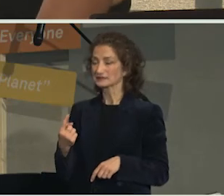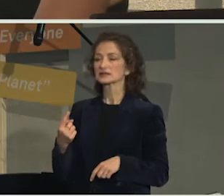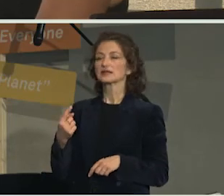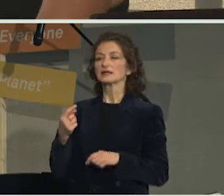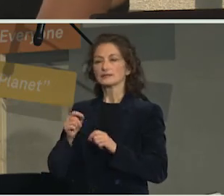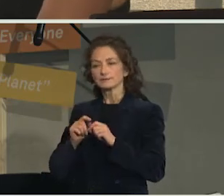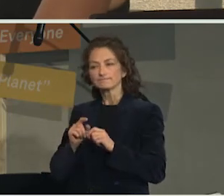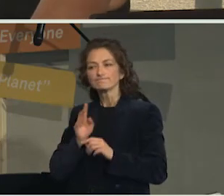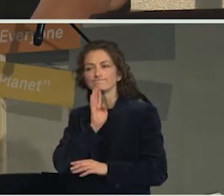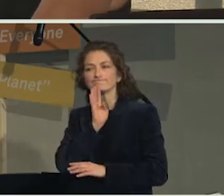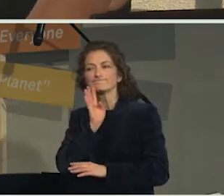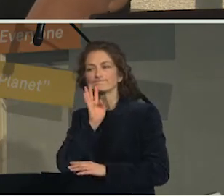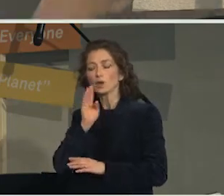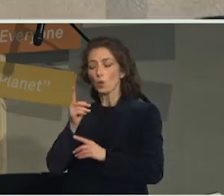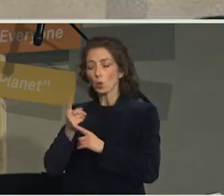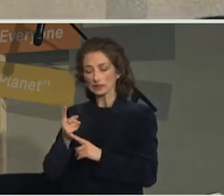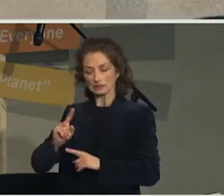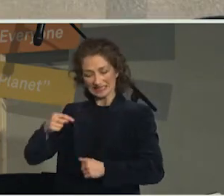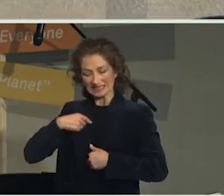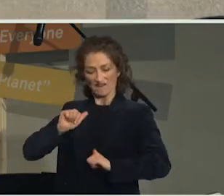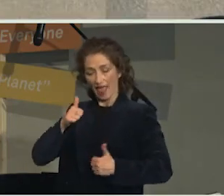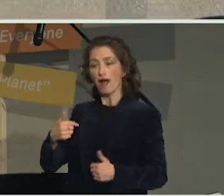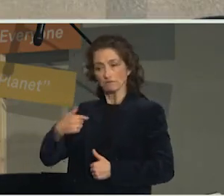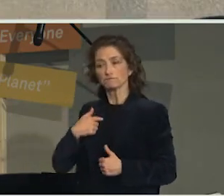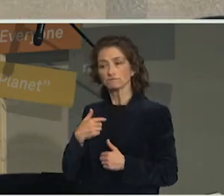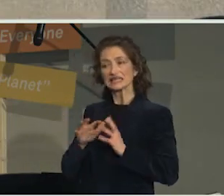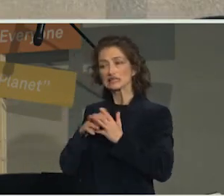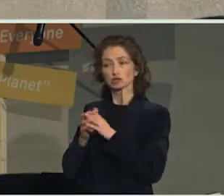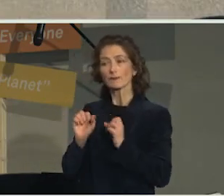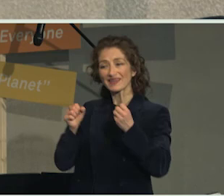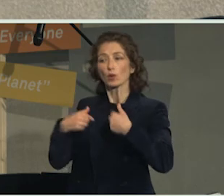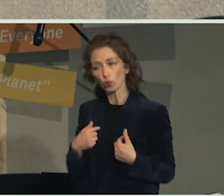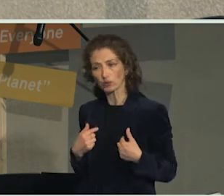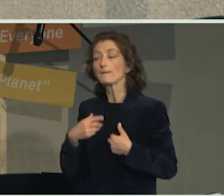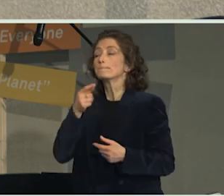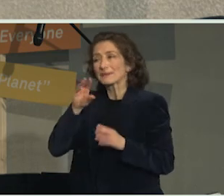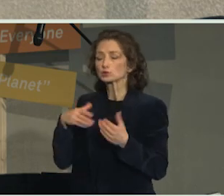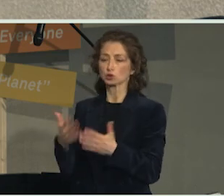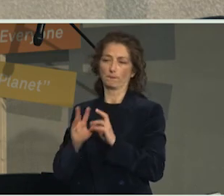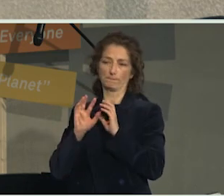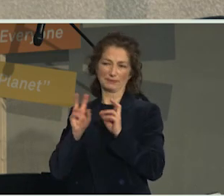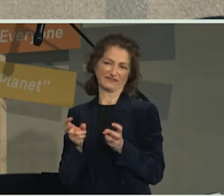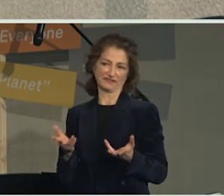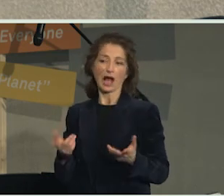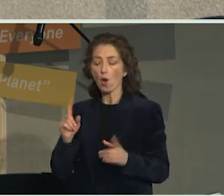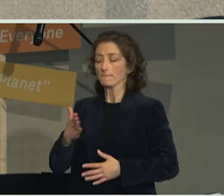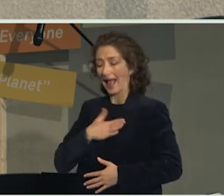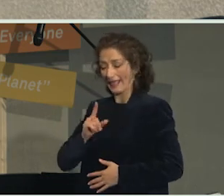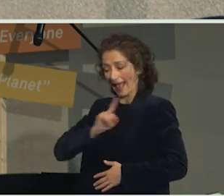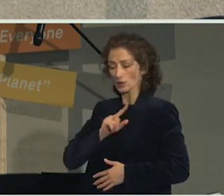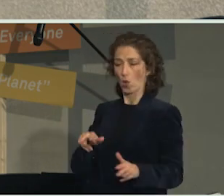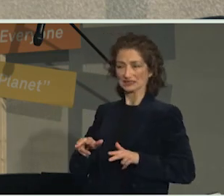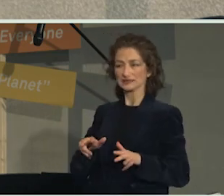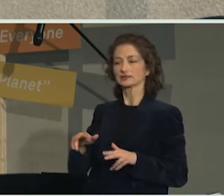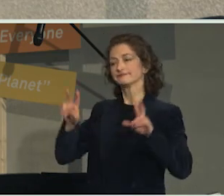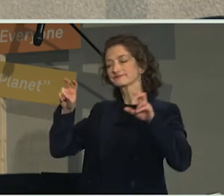as intersectional movements, right? So I'll be talking about some of those, but even my own organization, Say